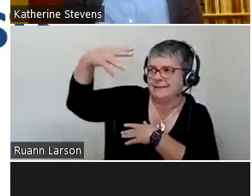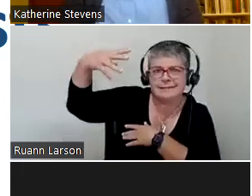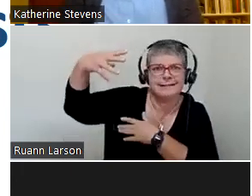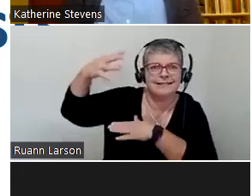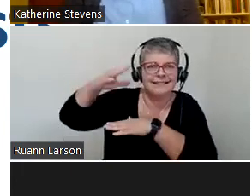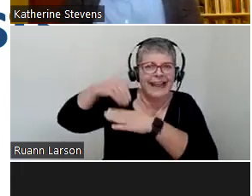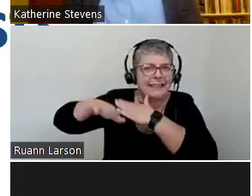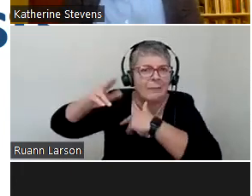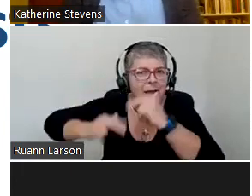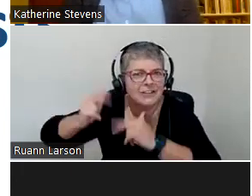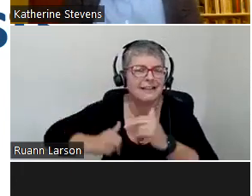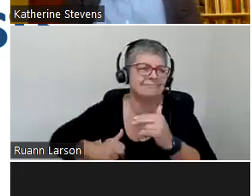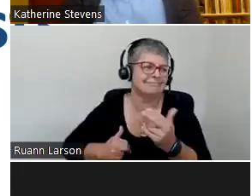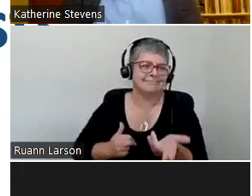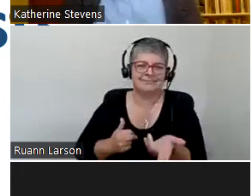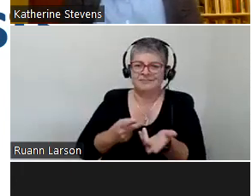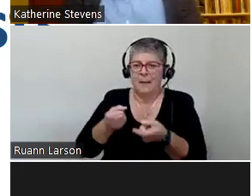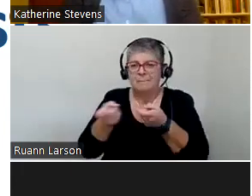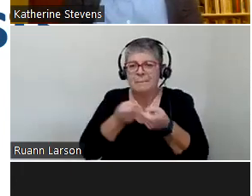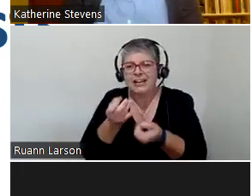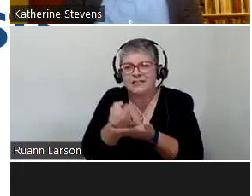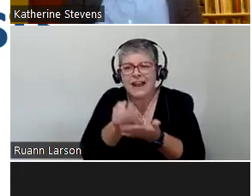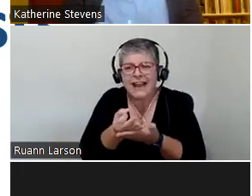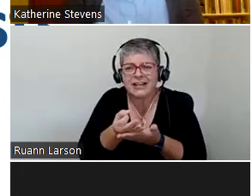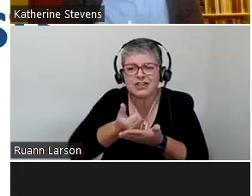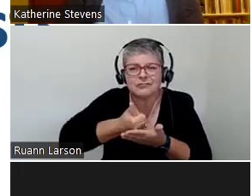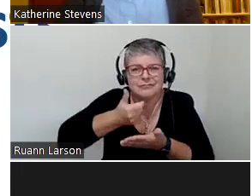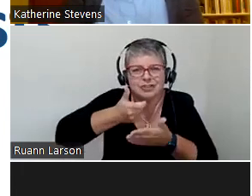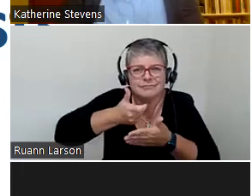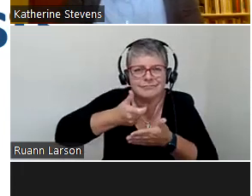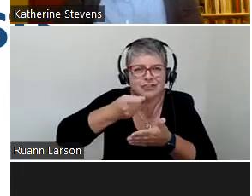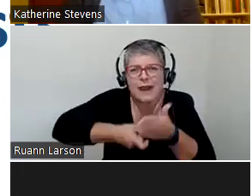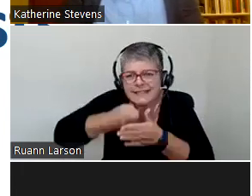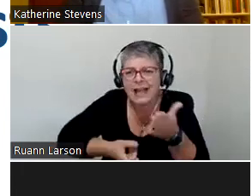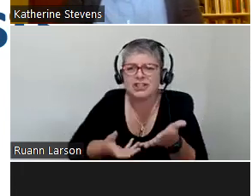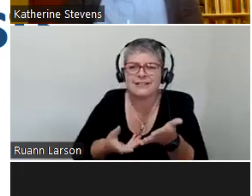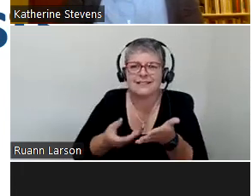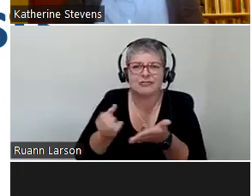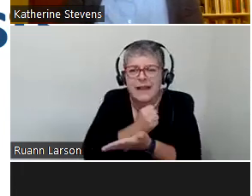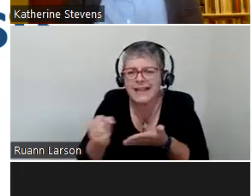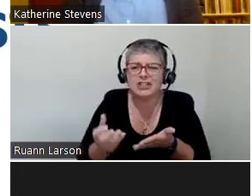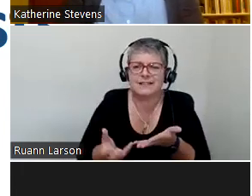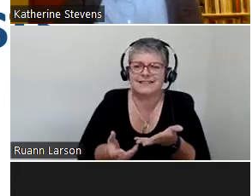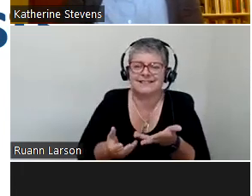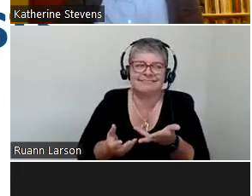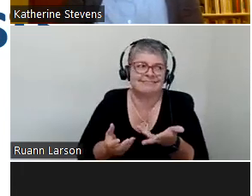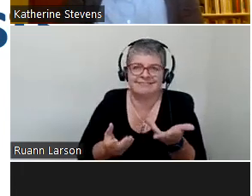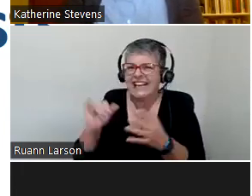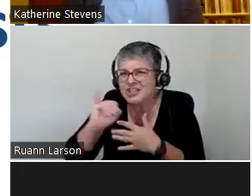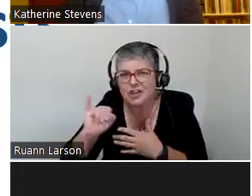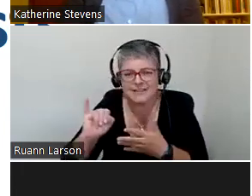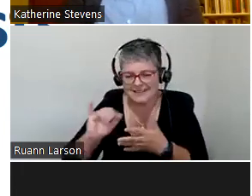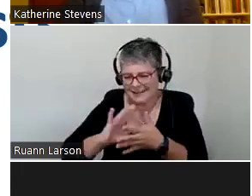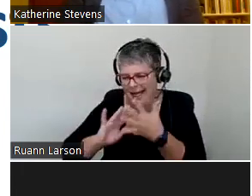or manage financial transactions, cover insurance, all the kinds of costs of keeping your work